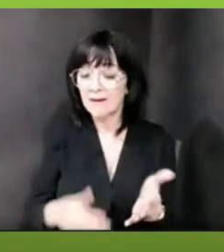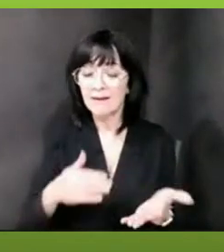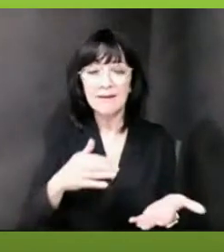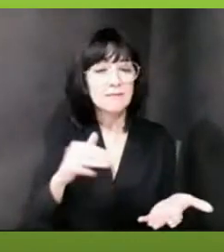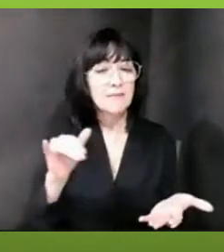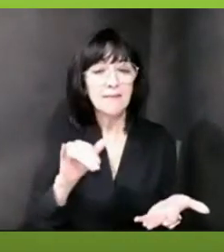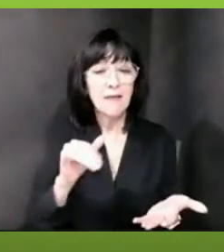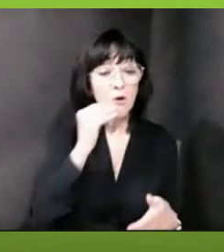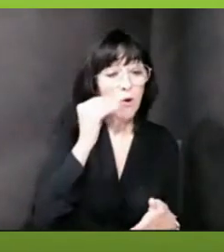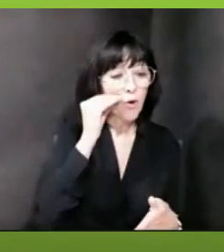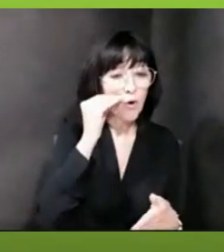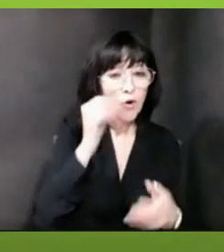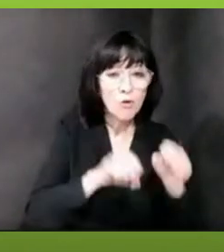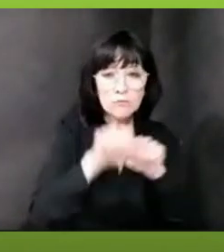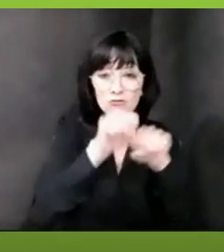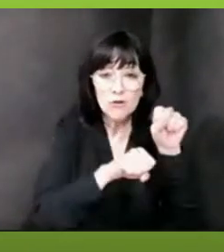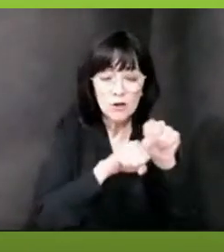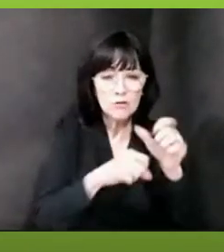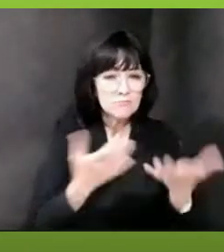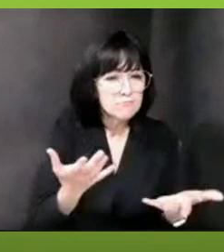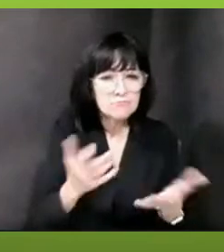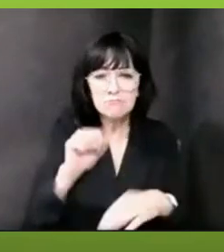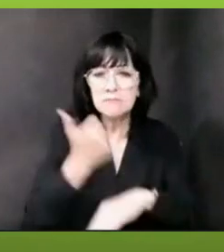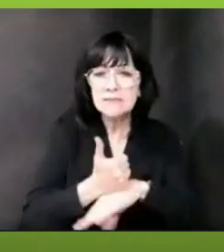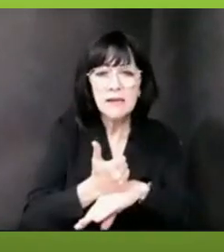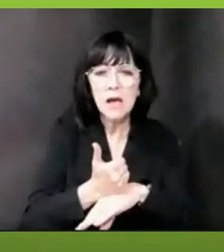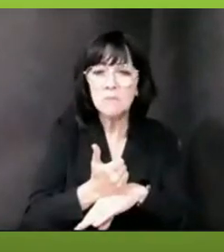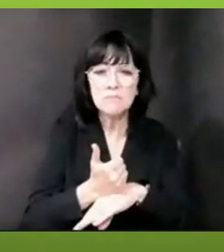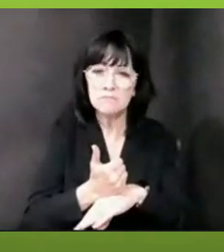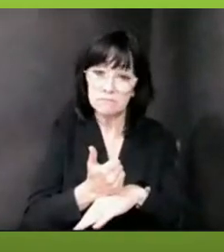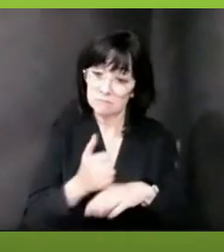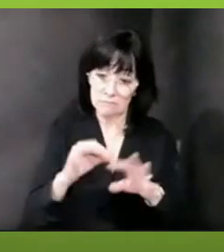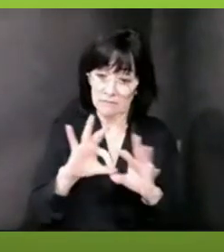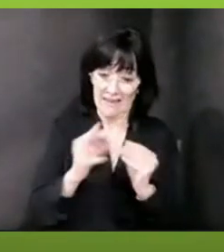together, having family game night, right?